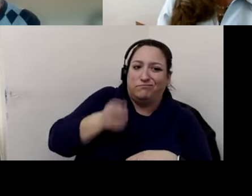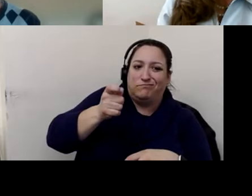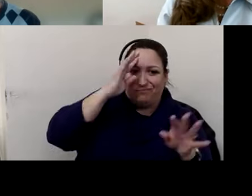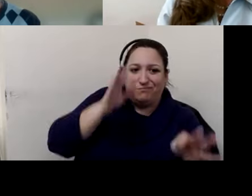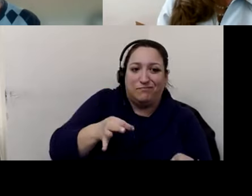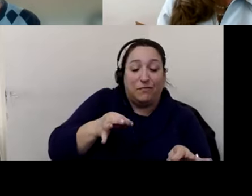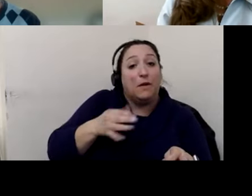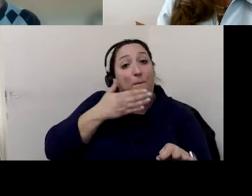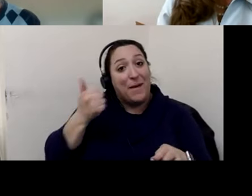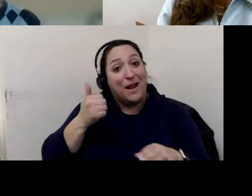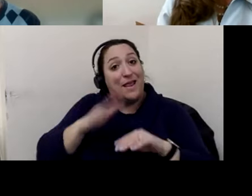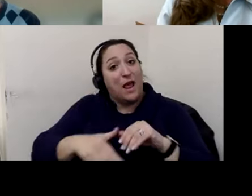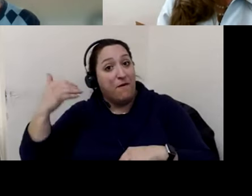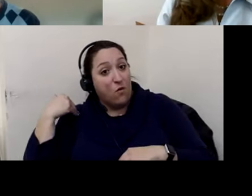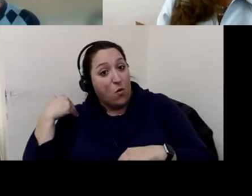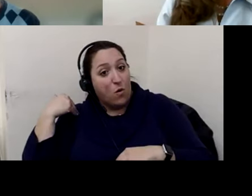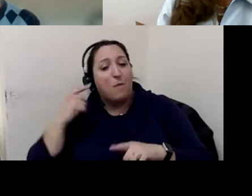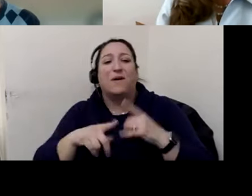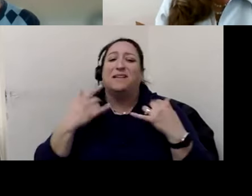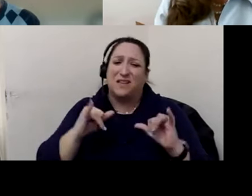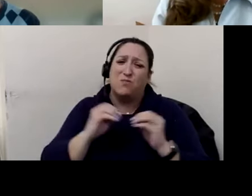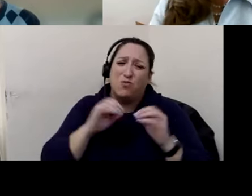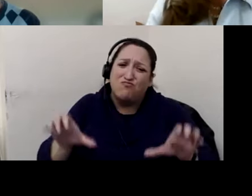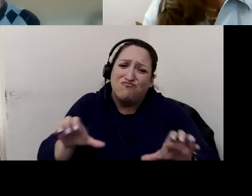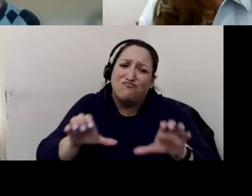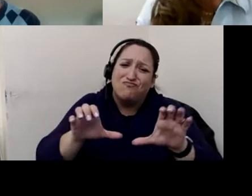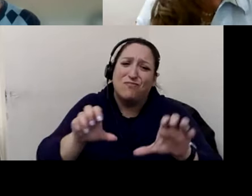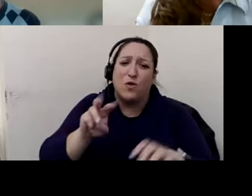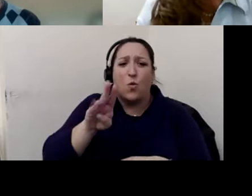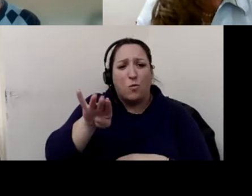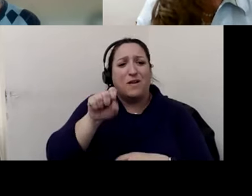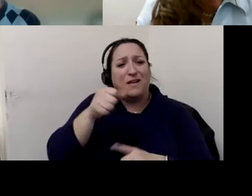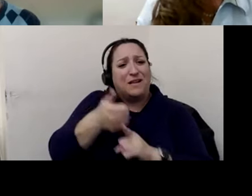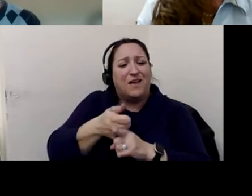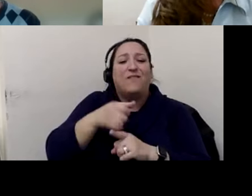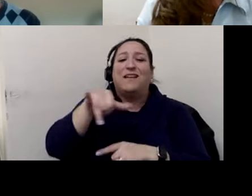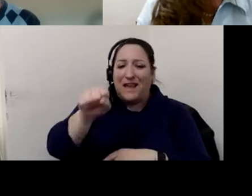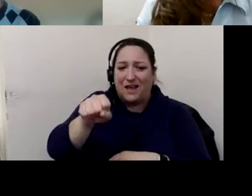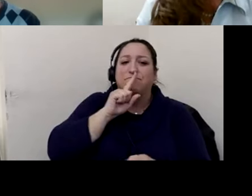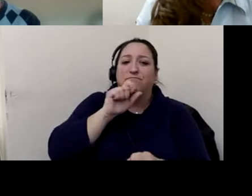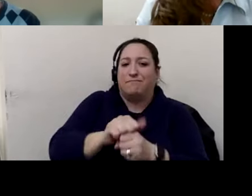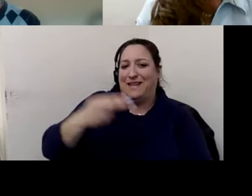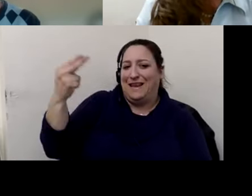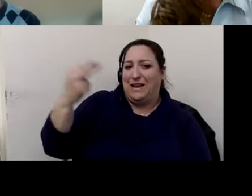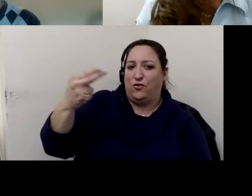it was, but there is more to be done. And yes, Willowbrook itself is history.